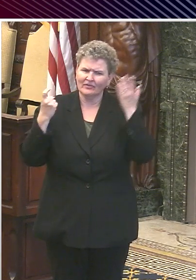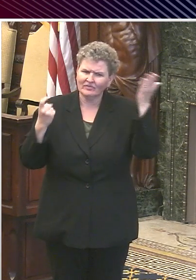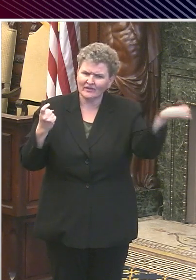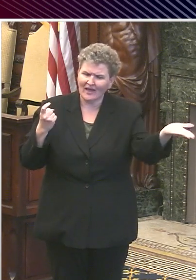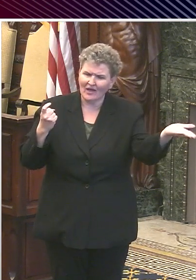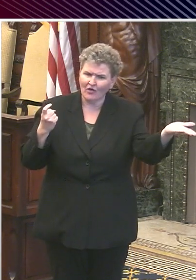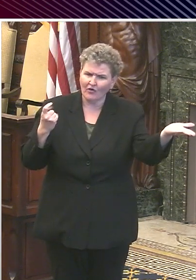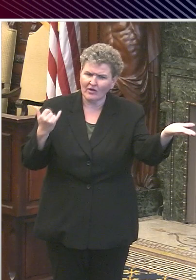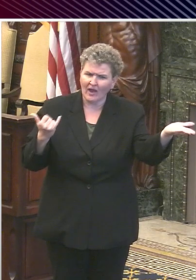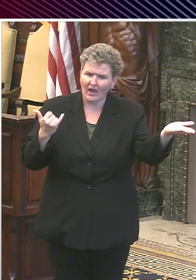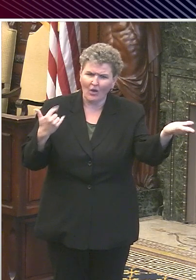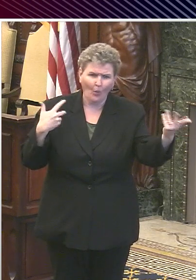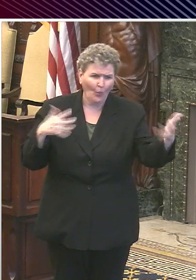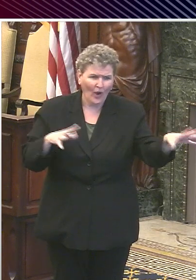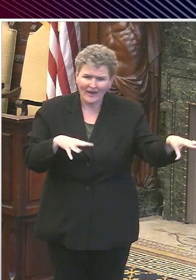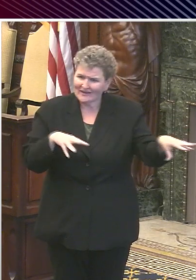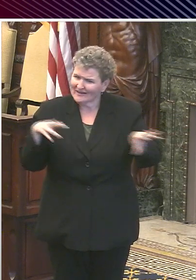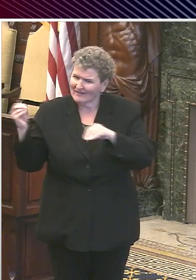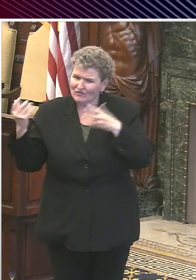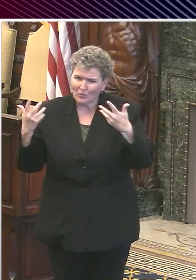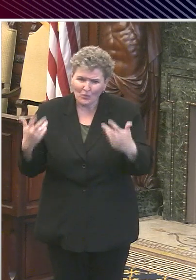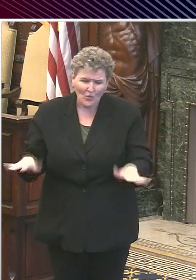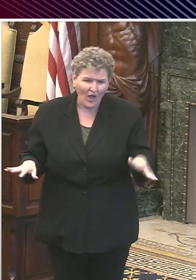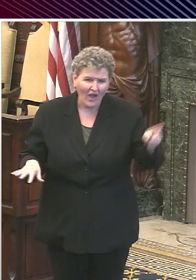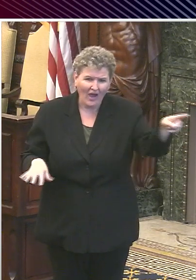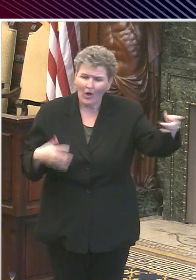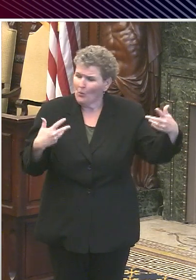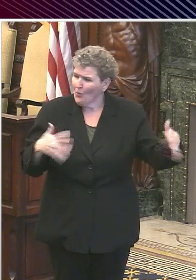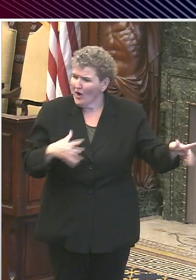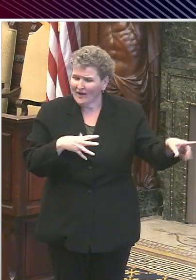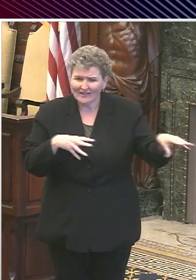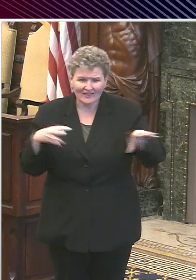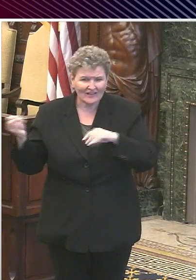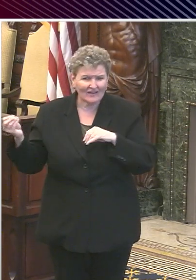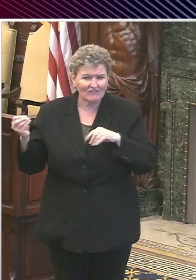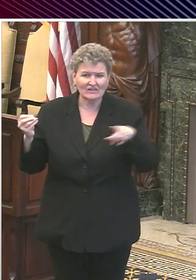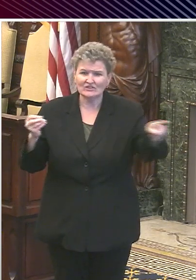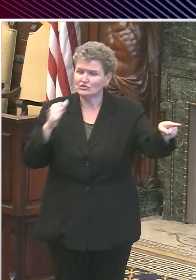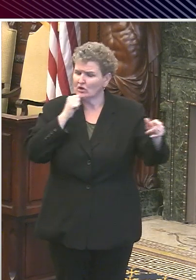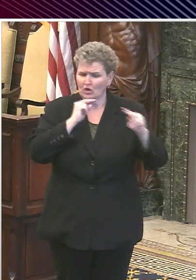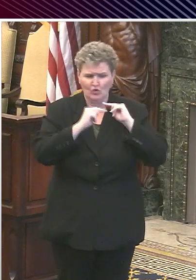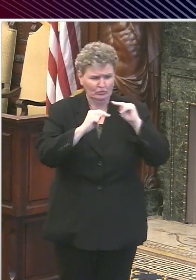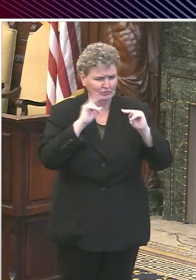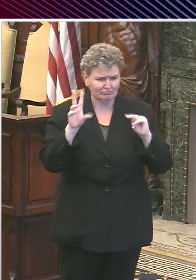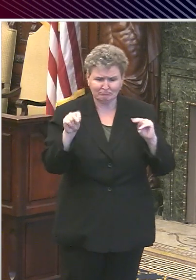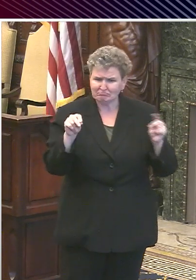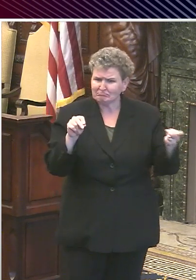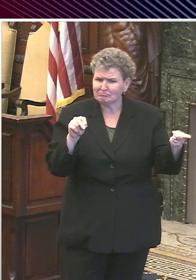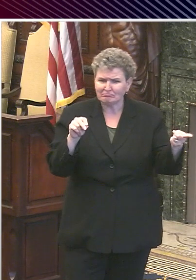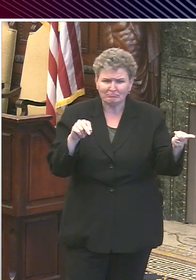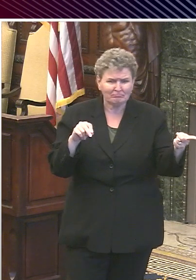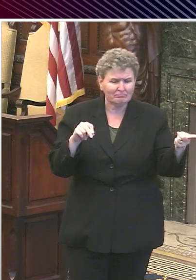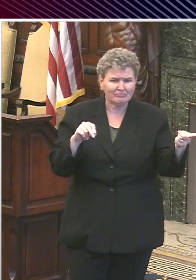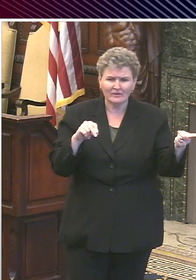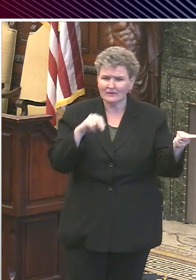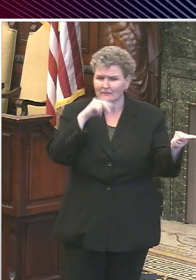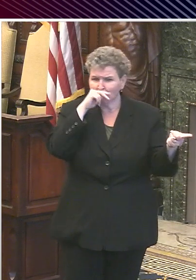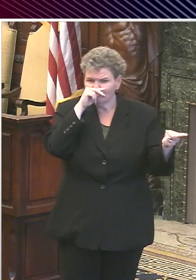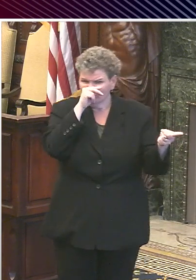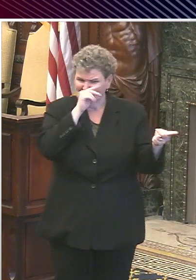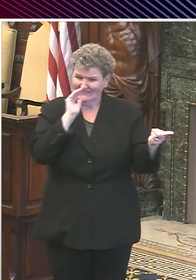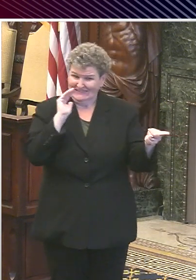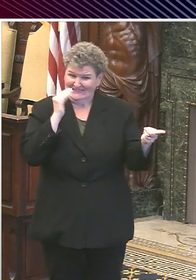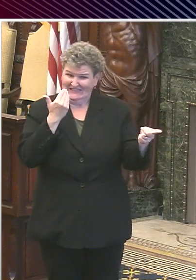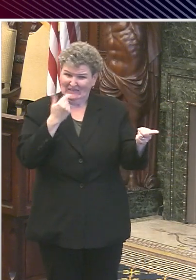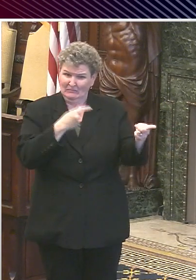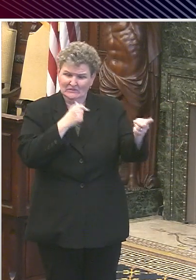they want to leave and are just not negotiating and also not seem like they want to follow that